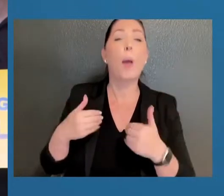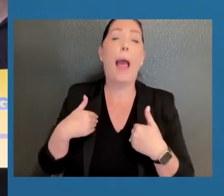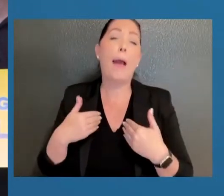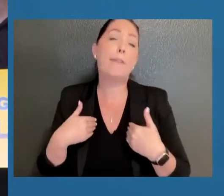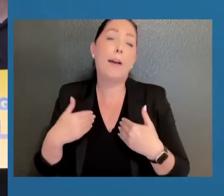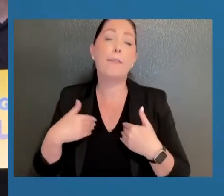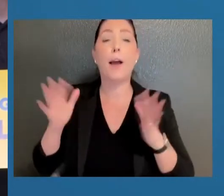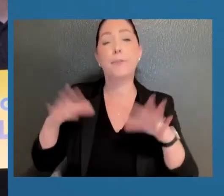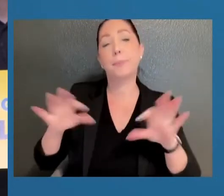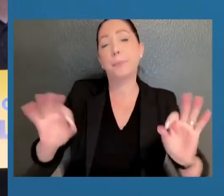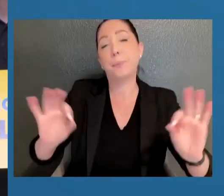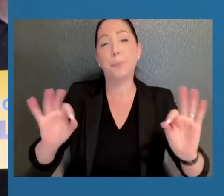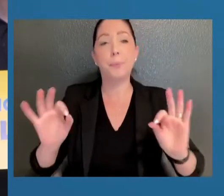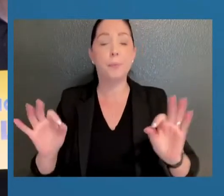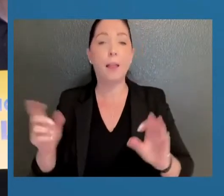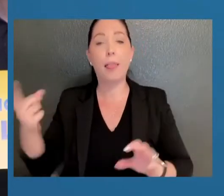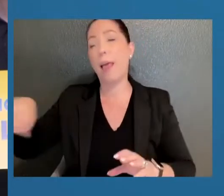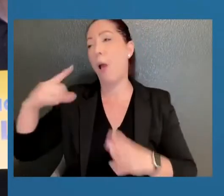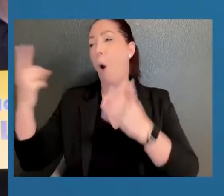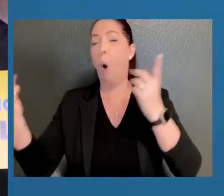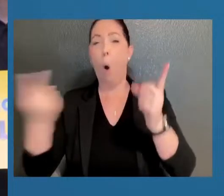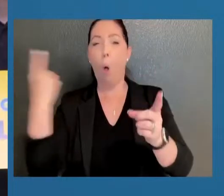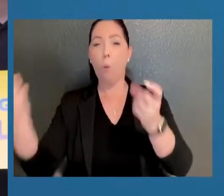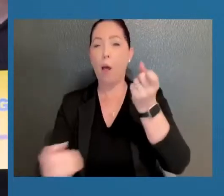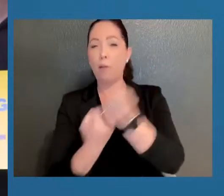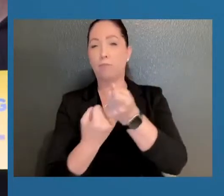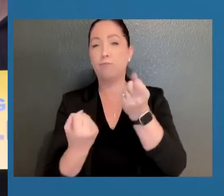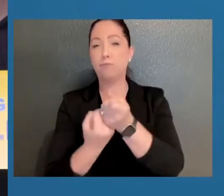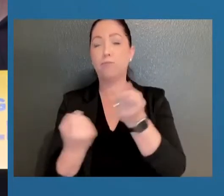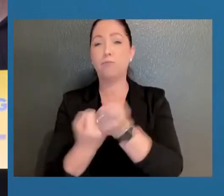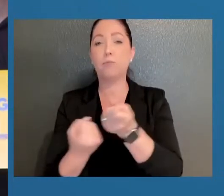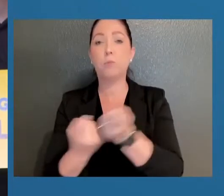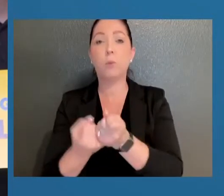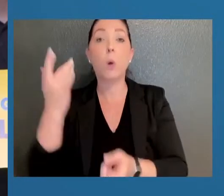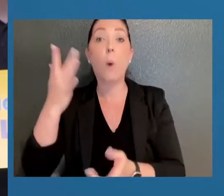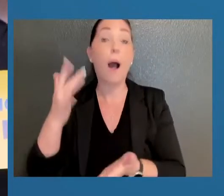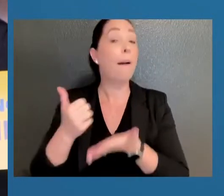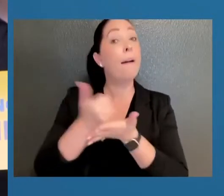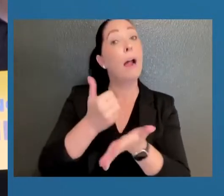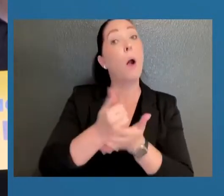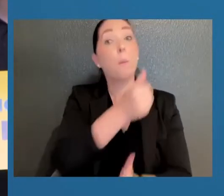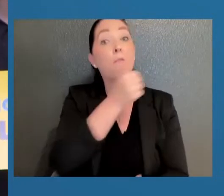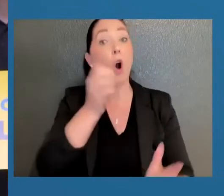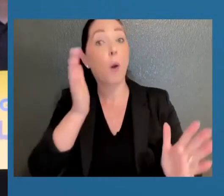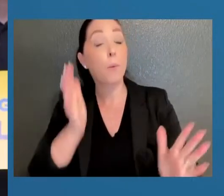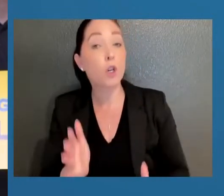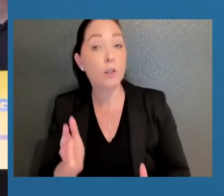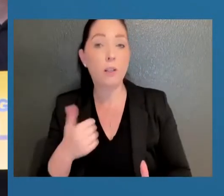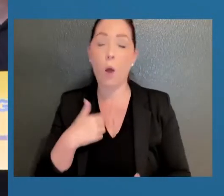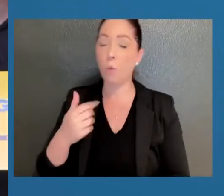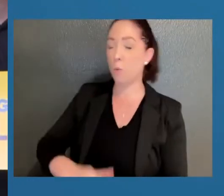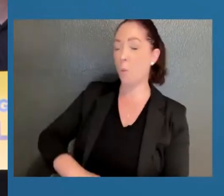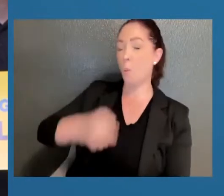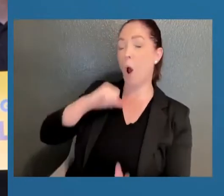always supported this because it was a sense we can support this, it helps the farmers. And I was so proud to represent